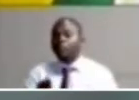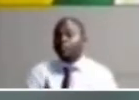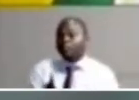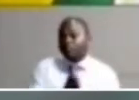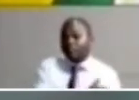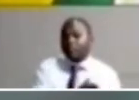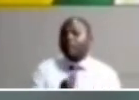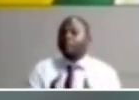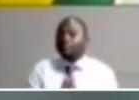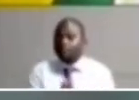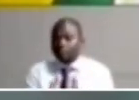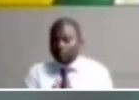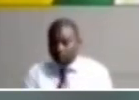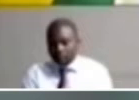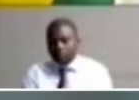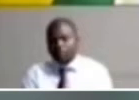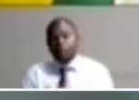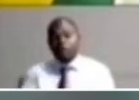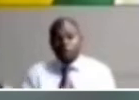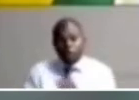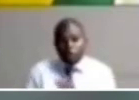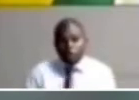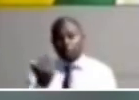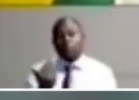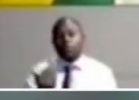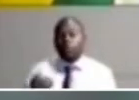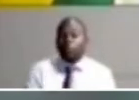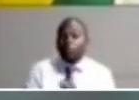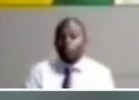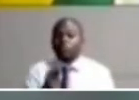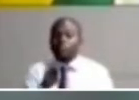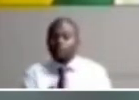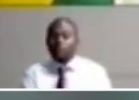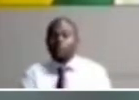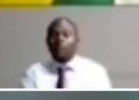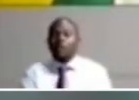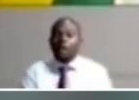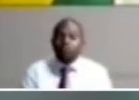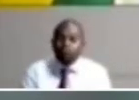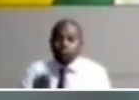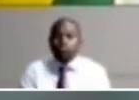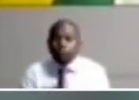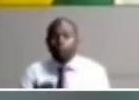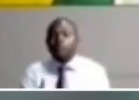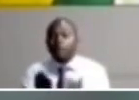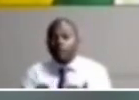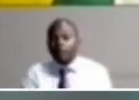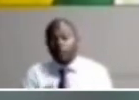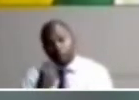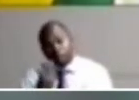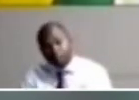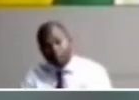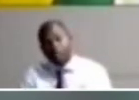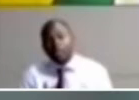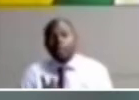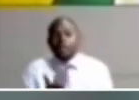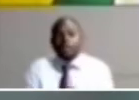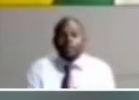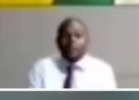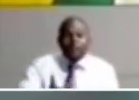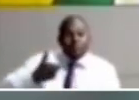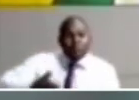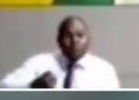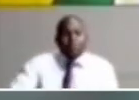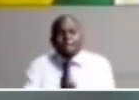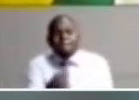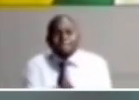earlier, new opportunities are emerging in this misfortune. You have seen how the demand for